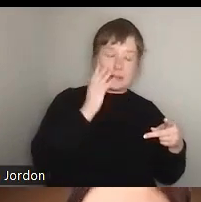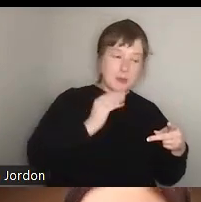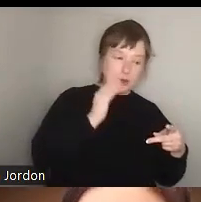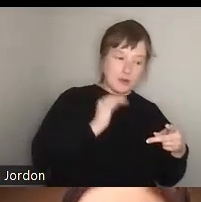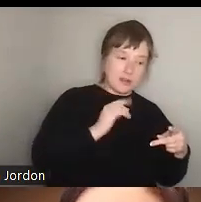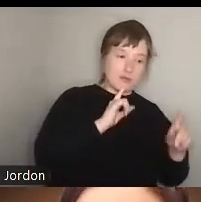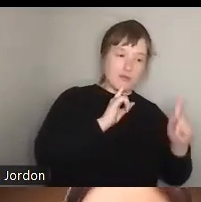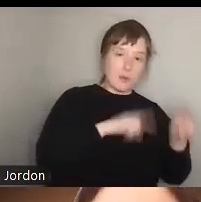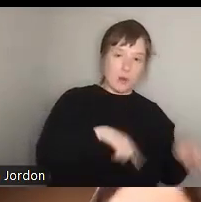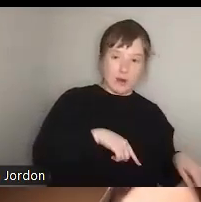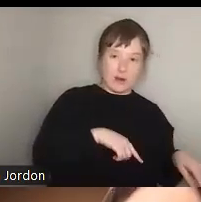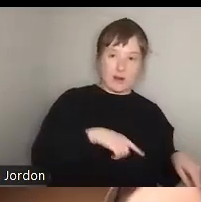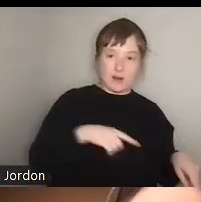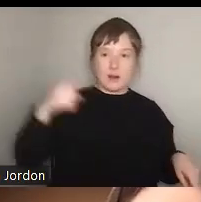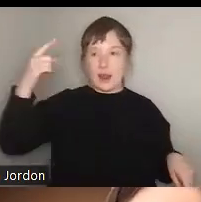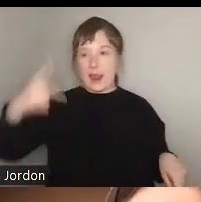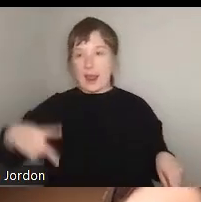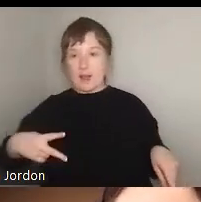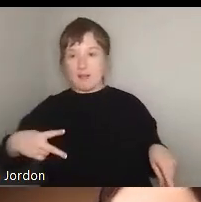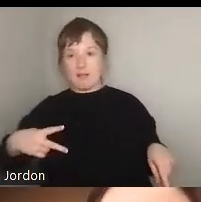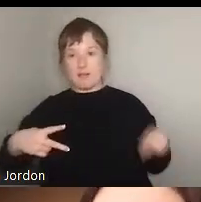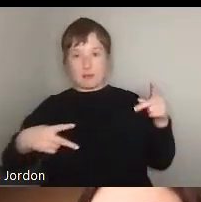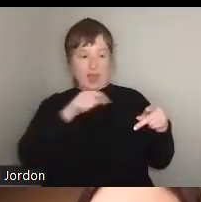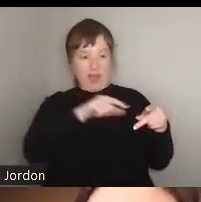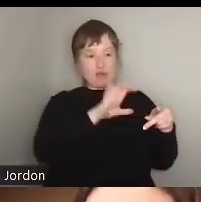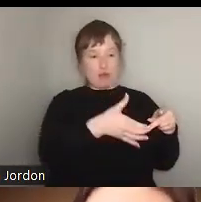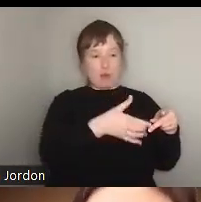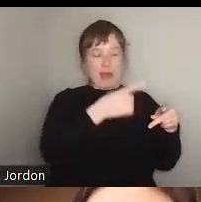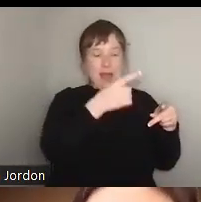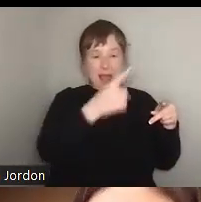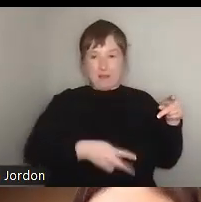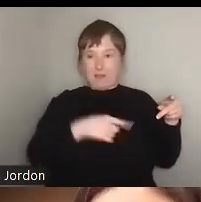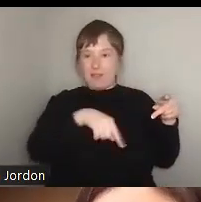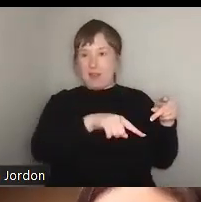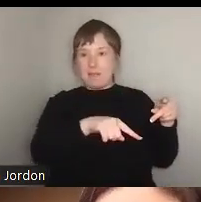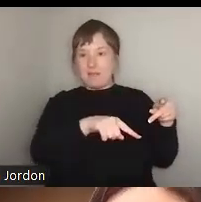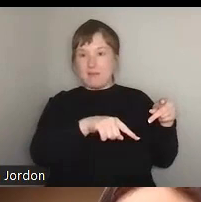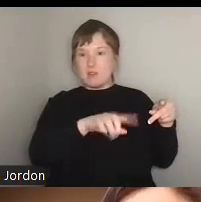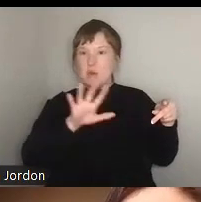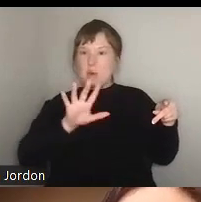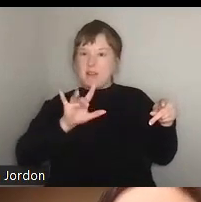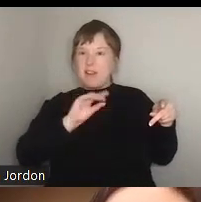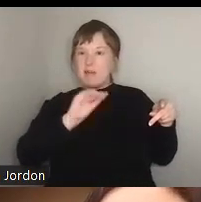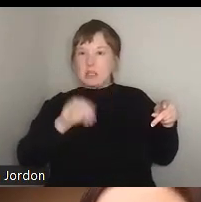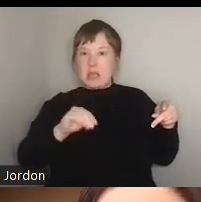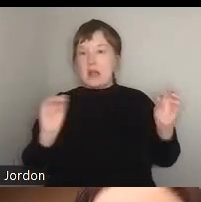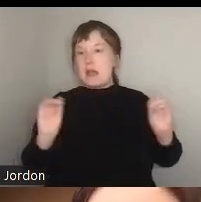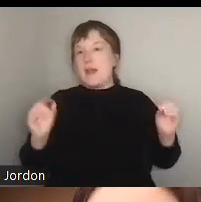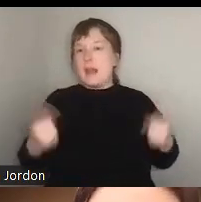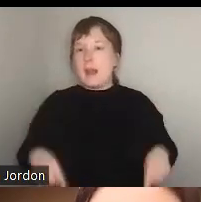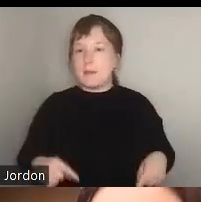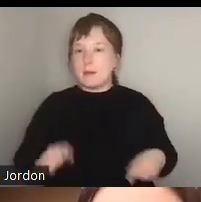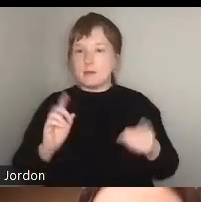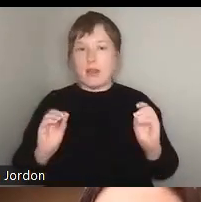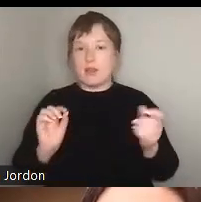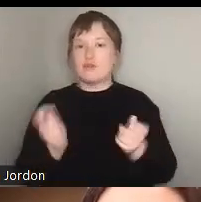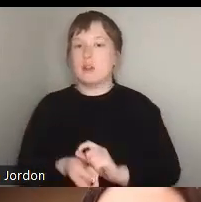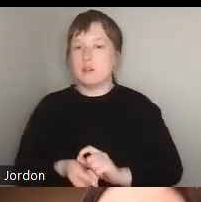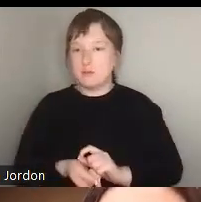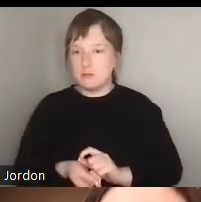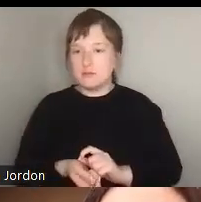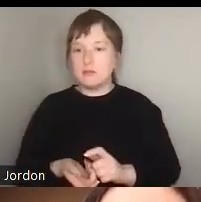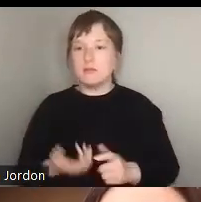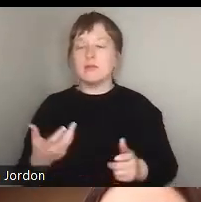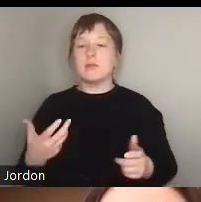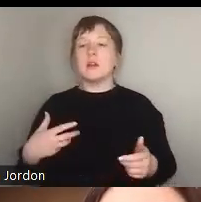up reporting, and then half of those said that nothing was done when they did. Another common reason was, what